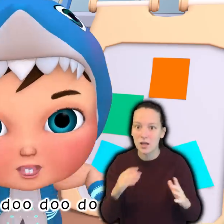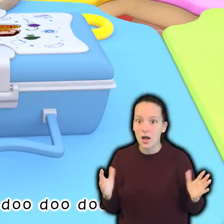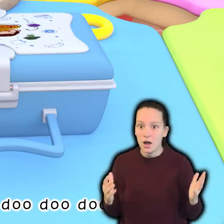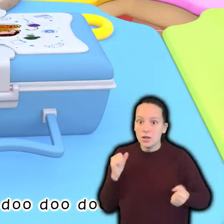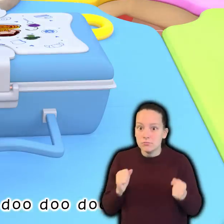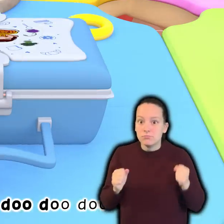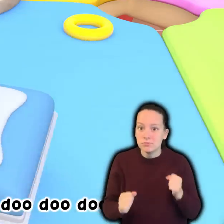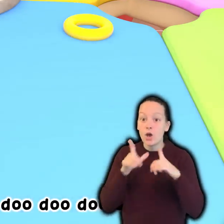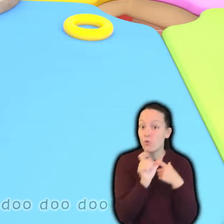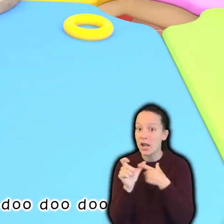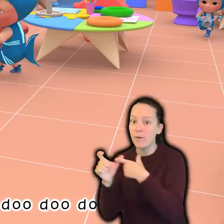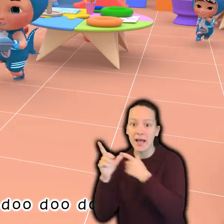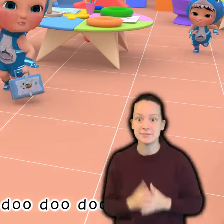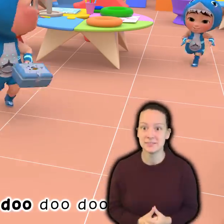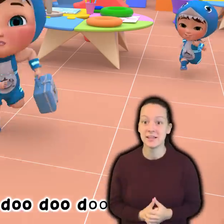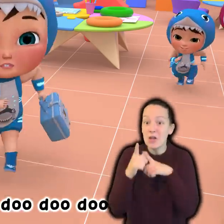run away